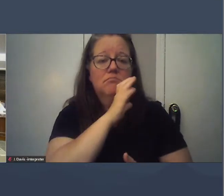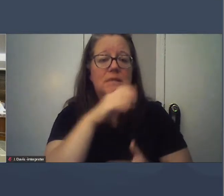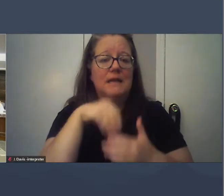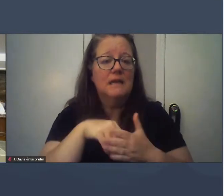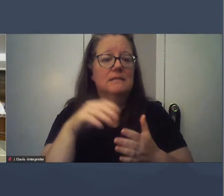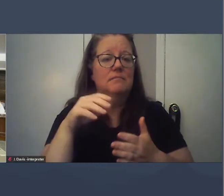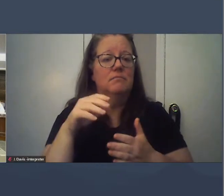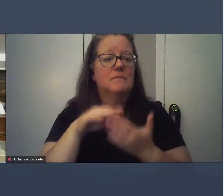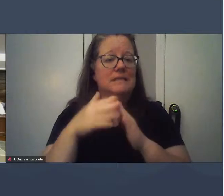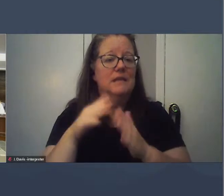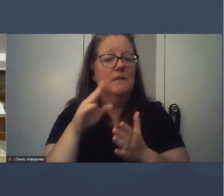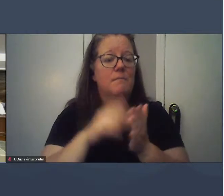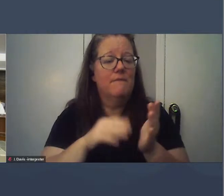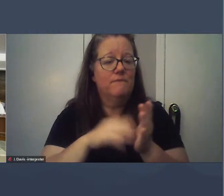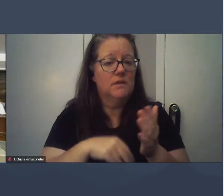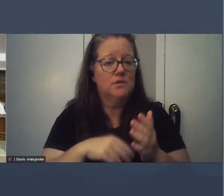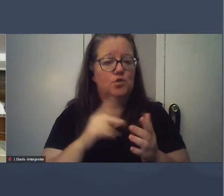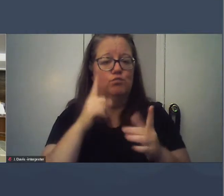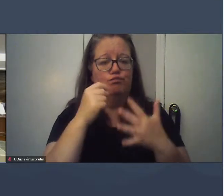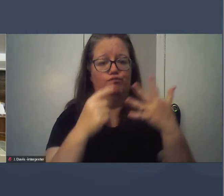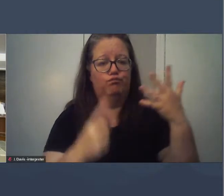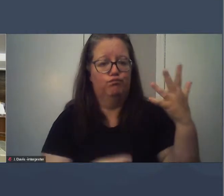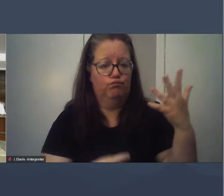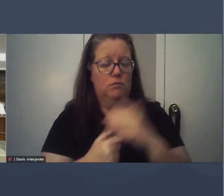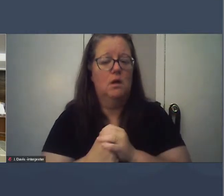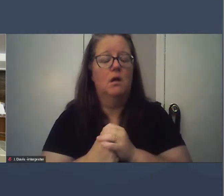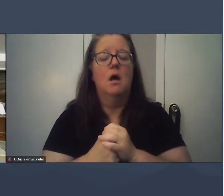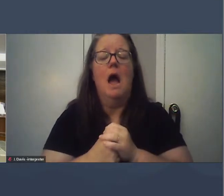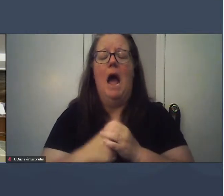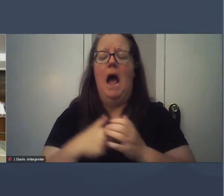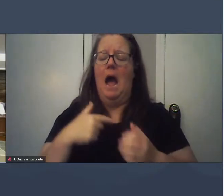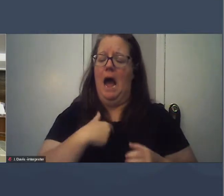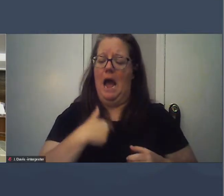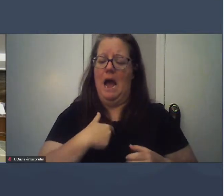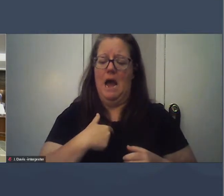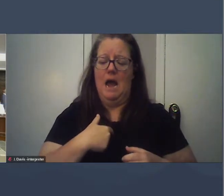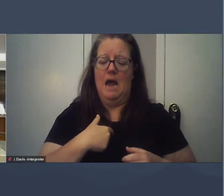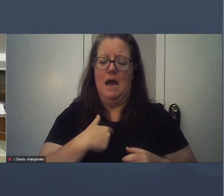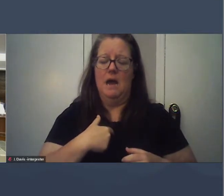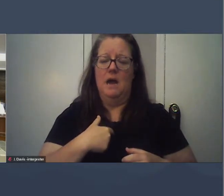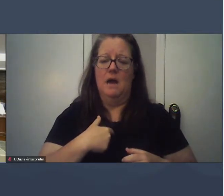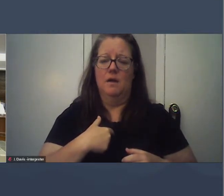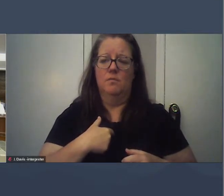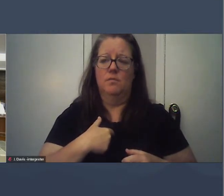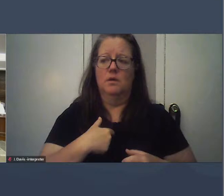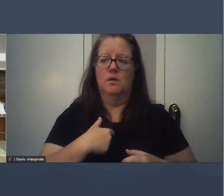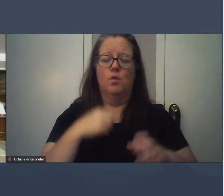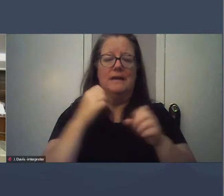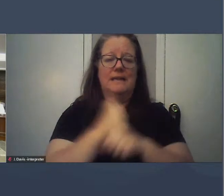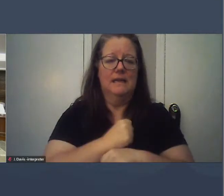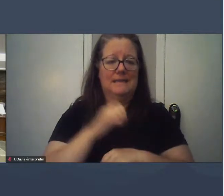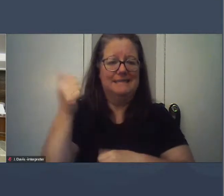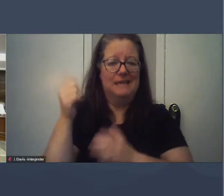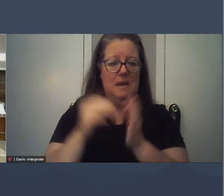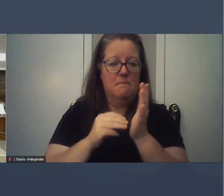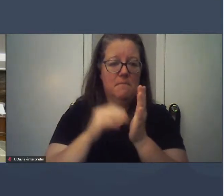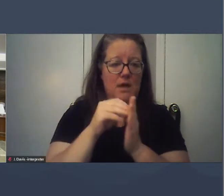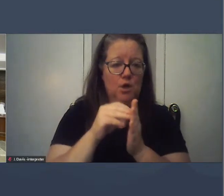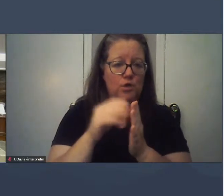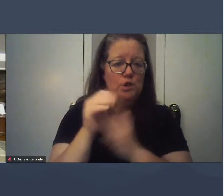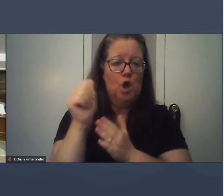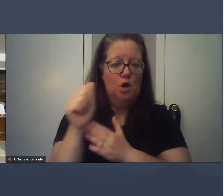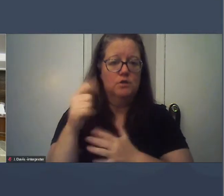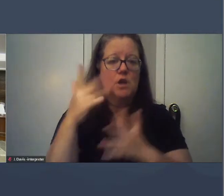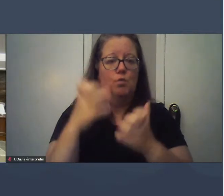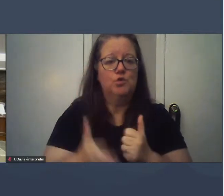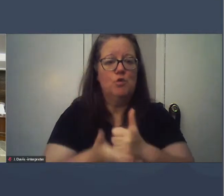all these different things. I'm on a run to at least get about $10 million. I want y'all to be able to help